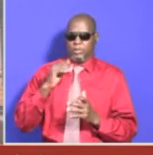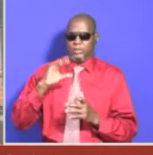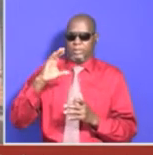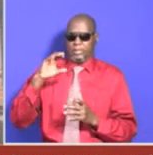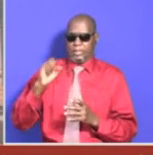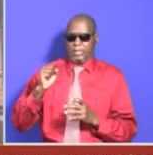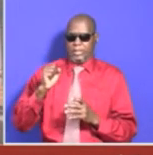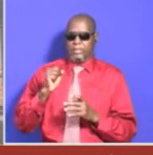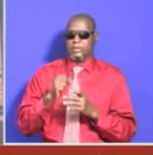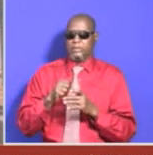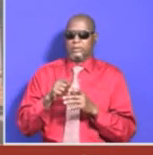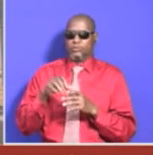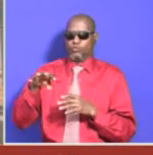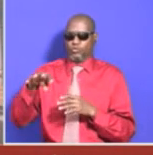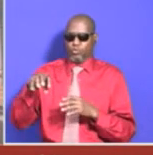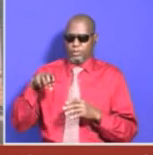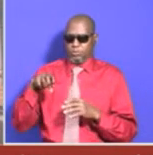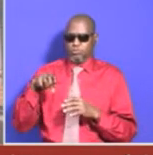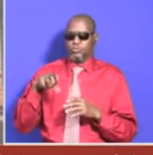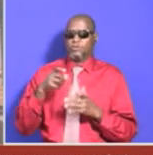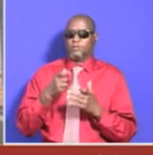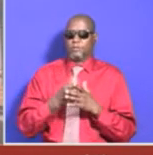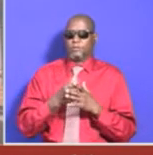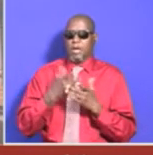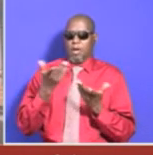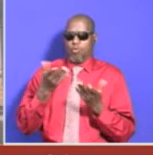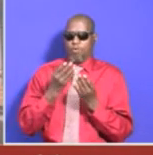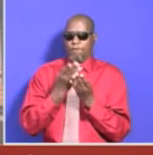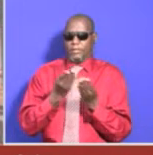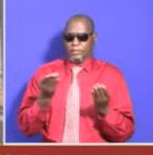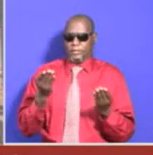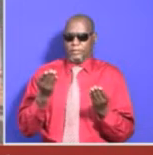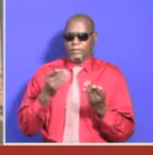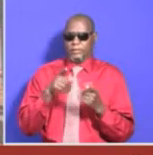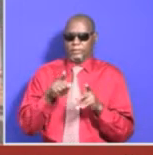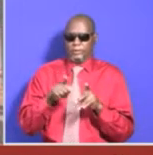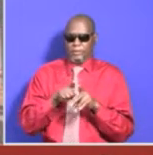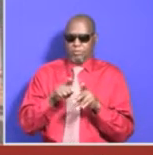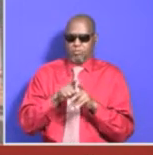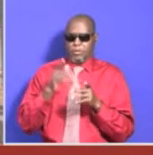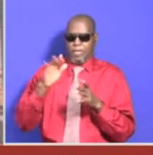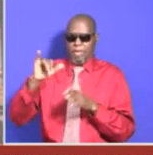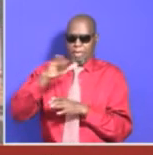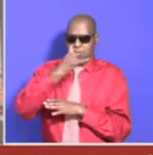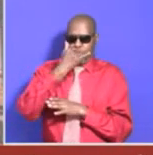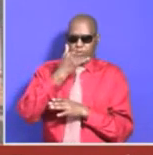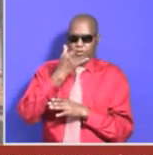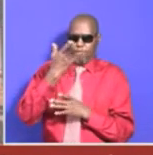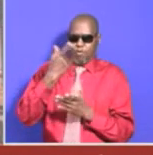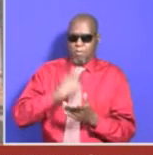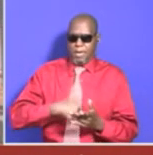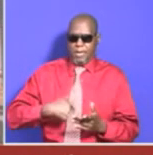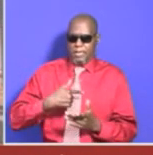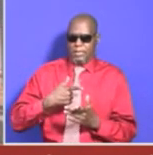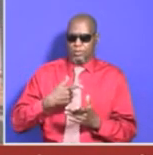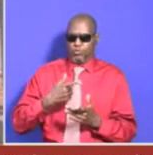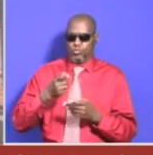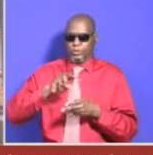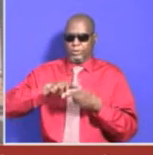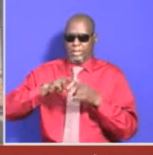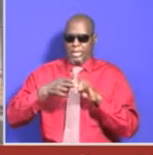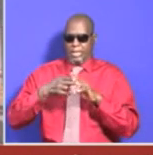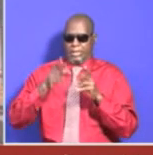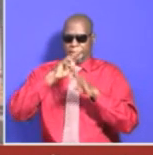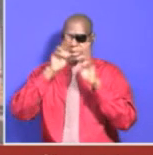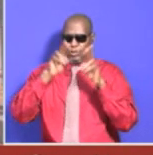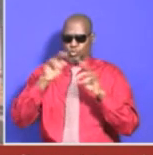for Transport, Kipchumba Murkomen, on upgrading facilities, including the runway of the Malindi Airport, to meet international